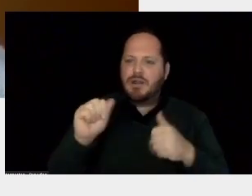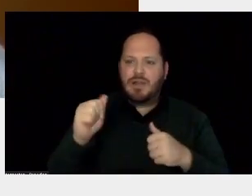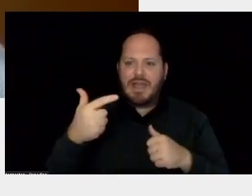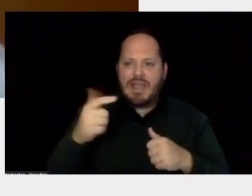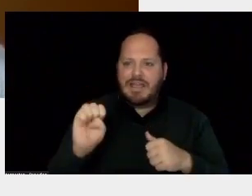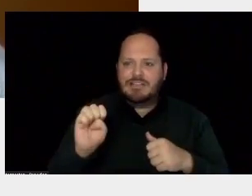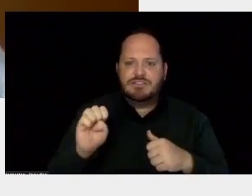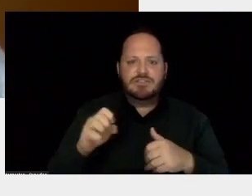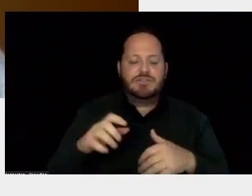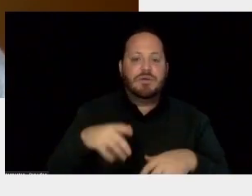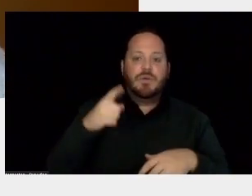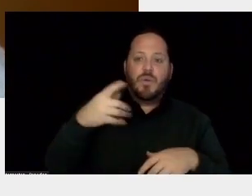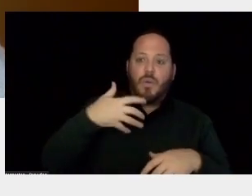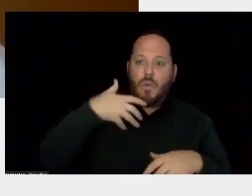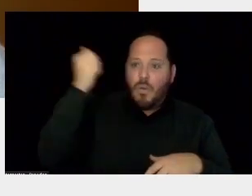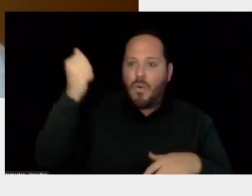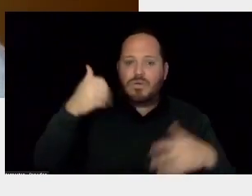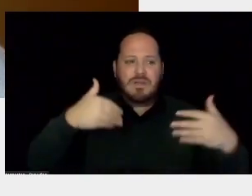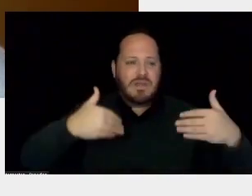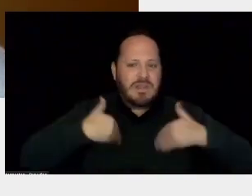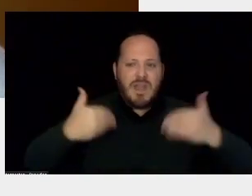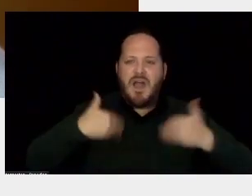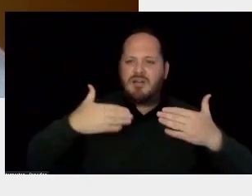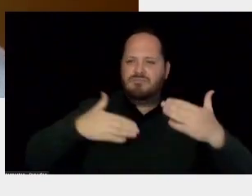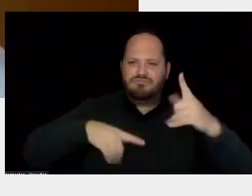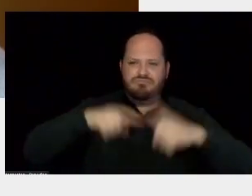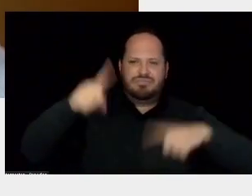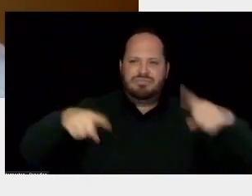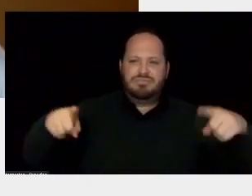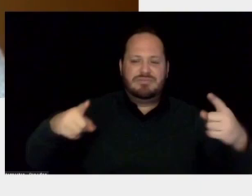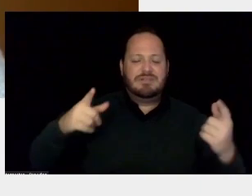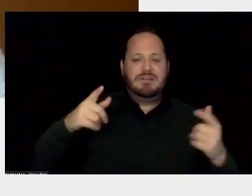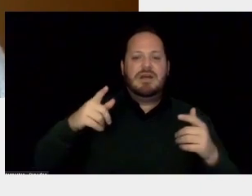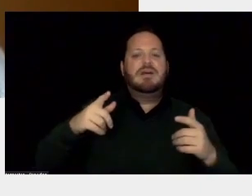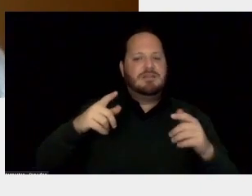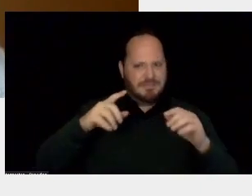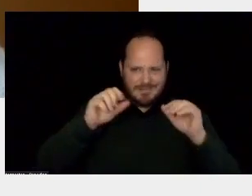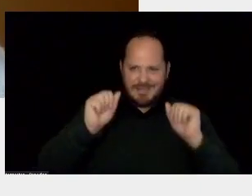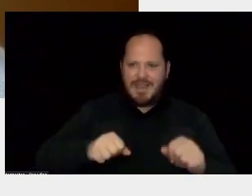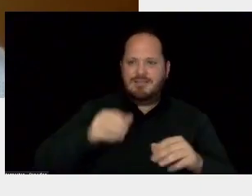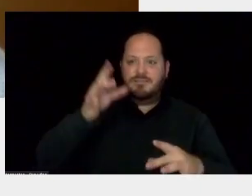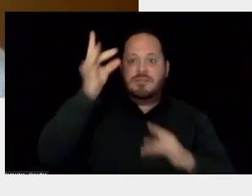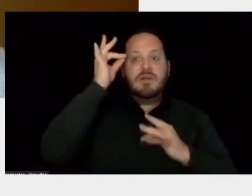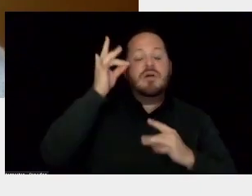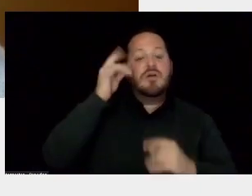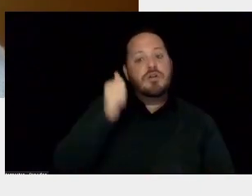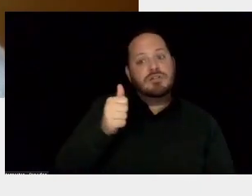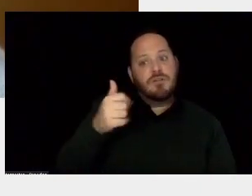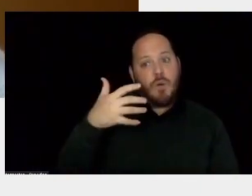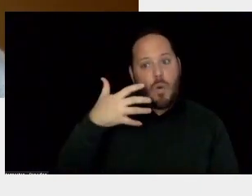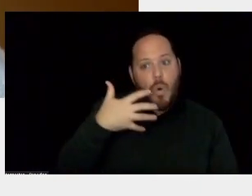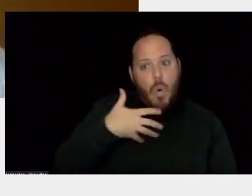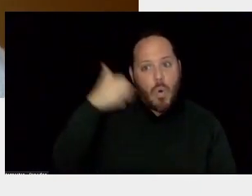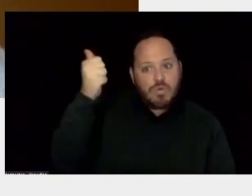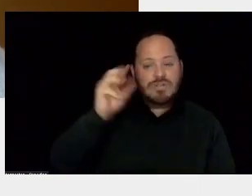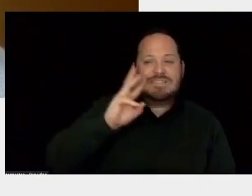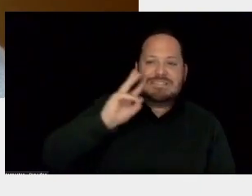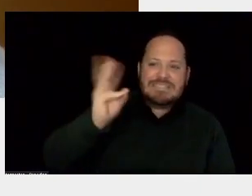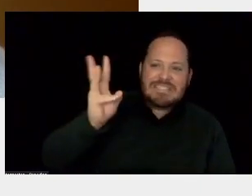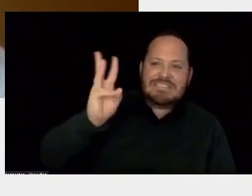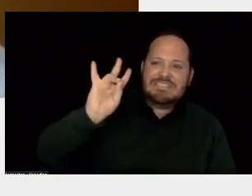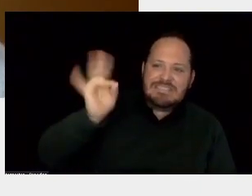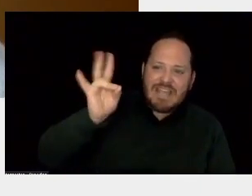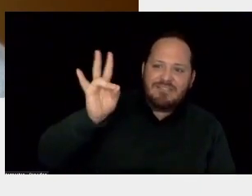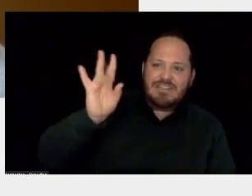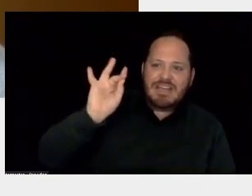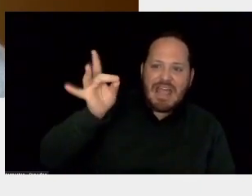significantly change with age. We know that people that are older, 60, 70, 80, there's a higher risk of being hospitalized or having